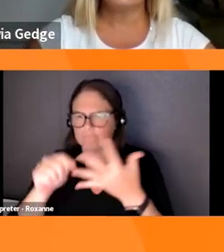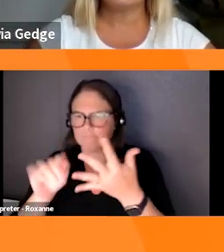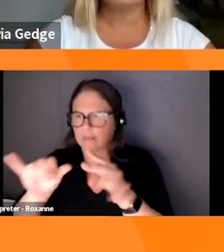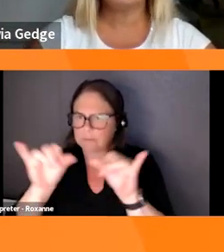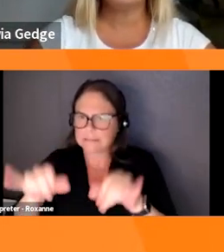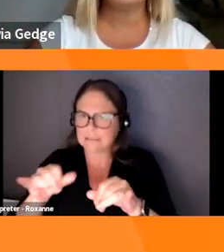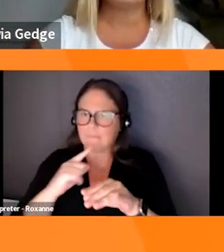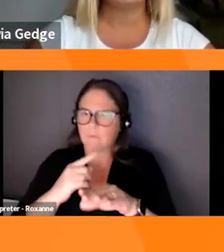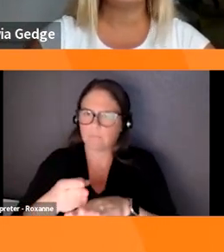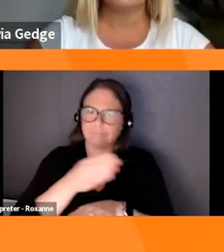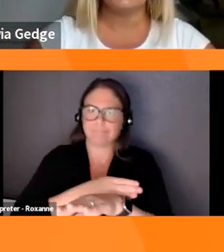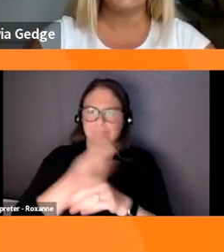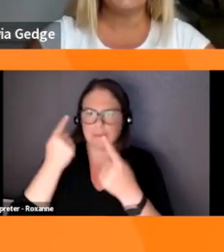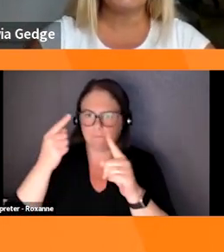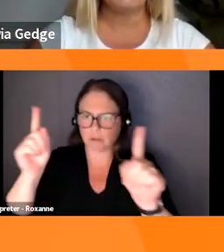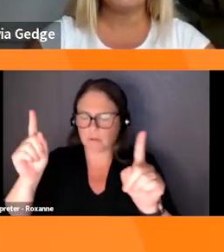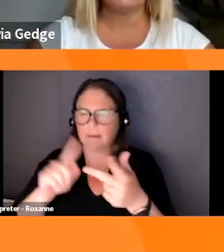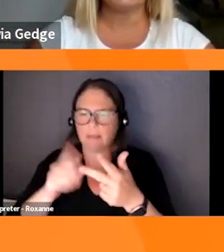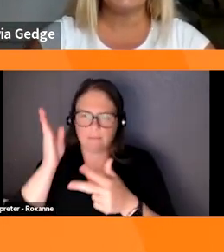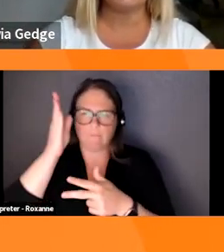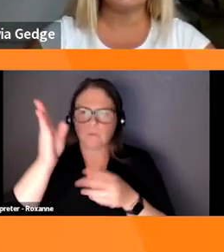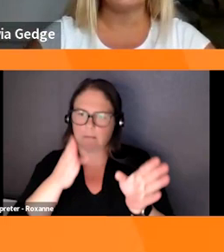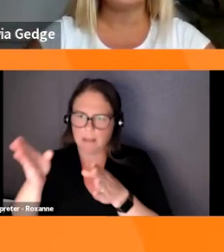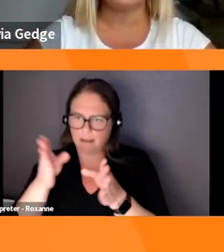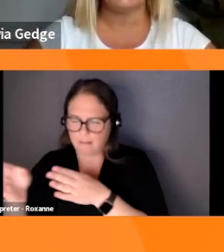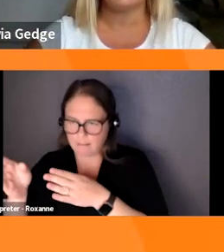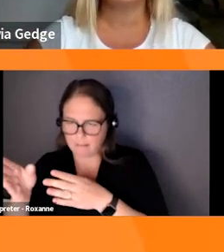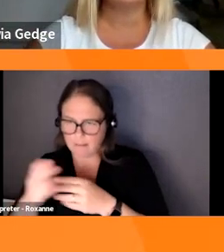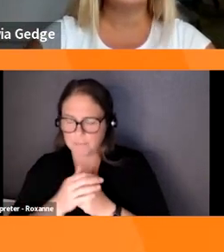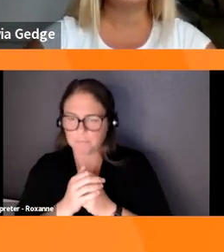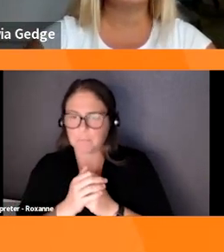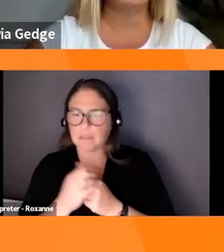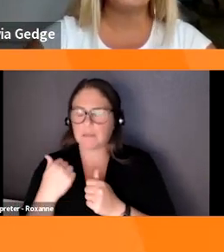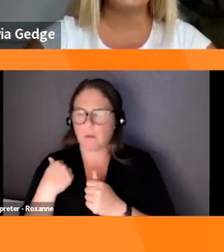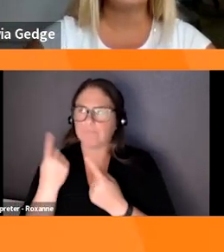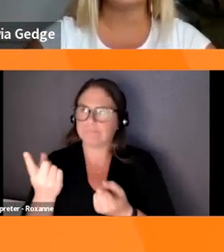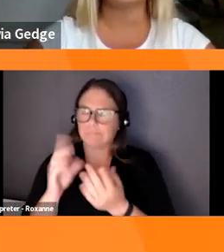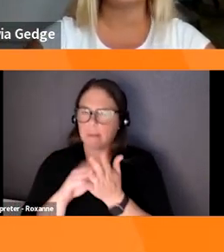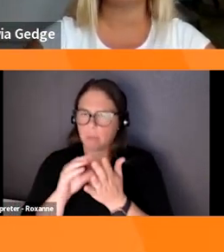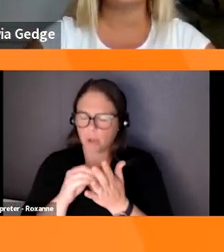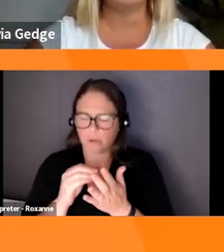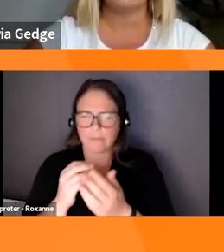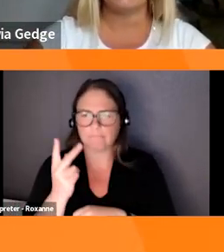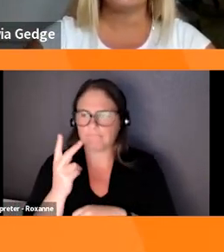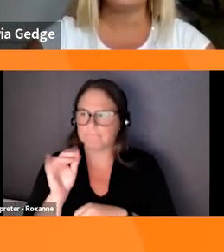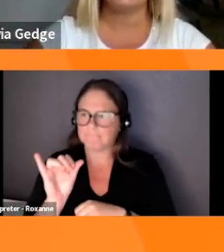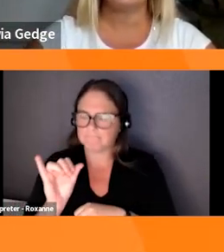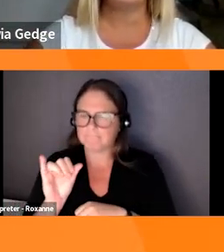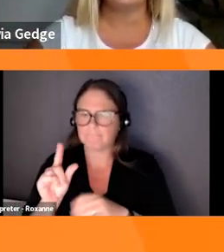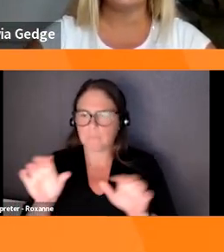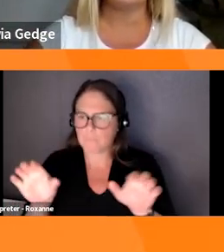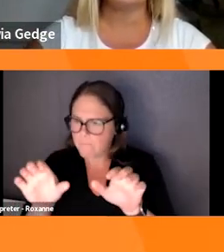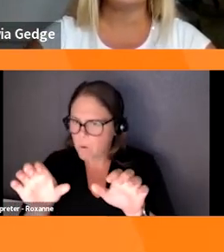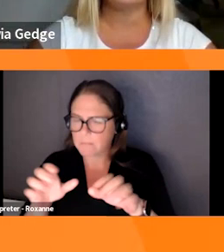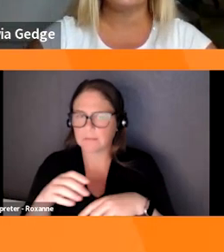So what I've learned sort of working with the various stakeholders, that looking at performance and looking at KPIs,